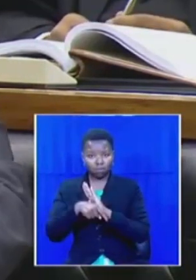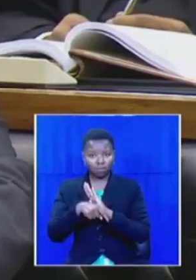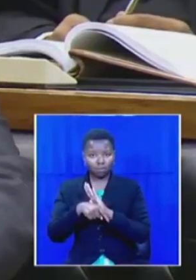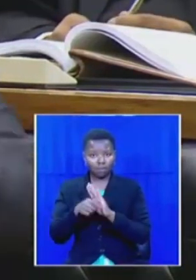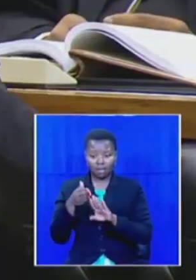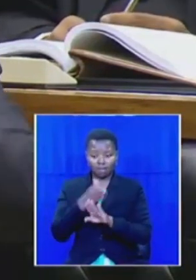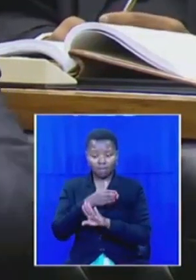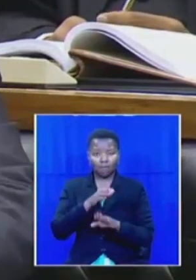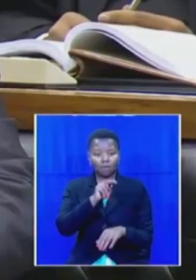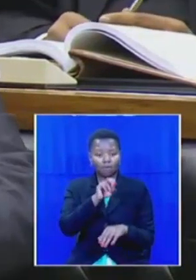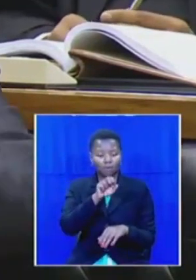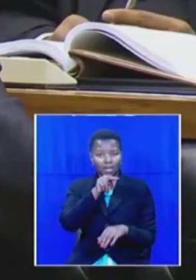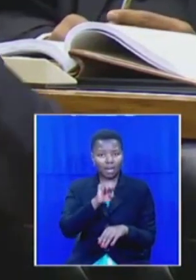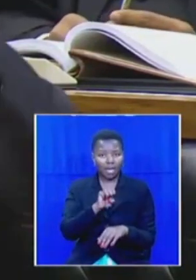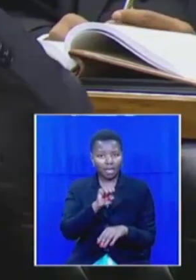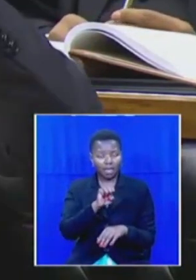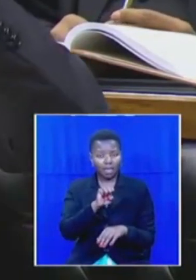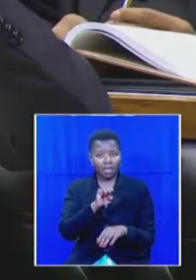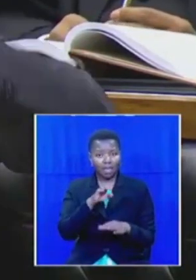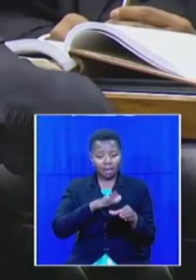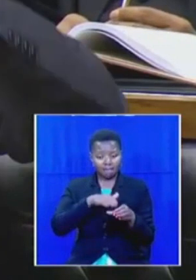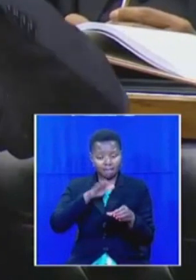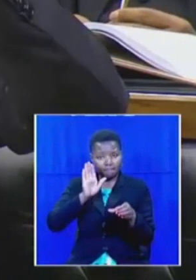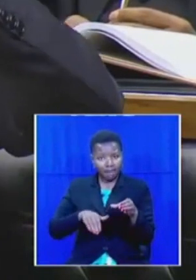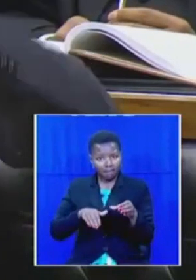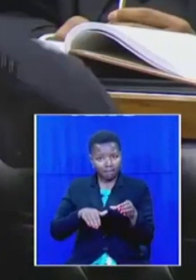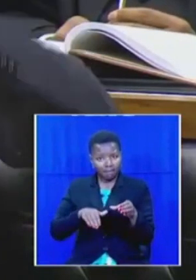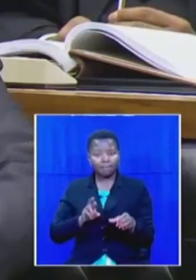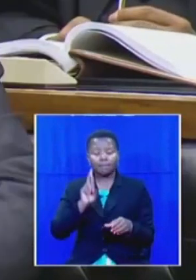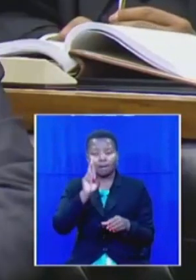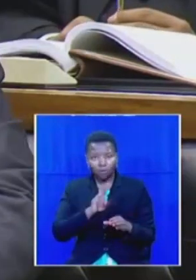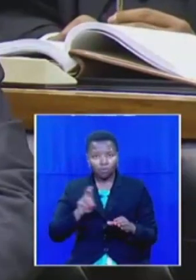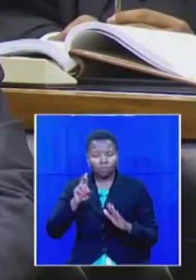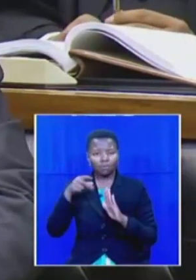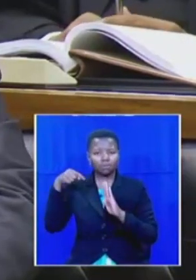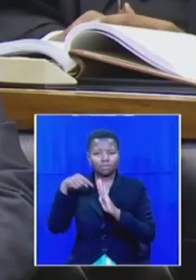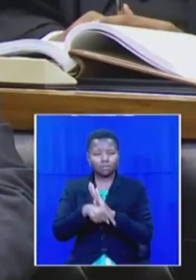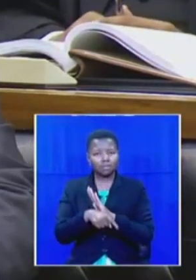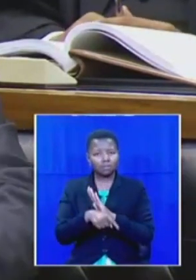left, the Rand was on the down slope.